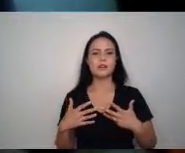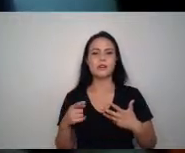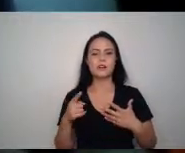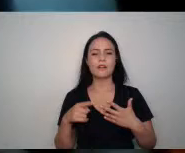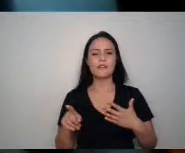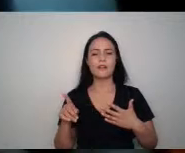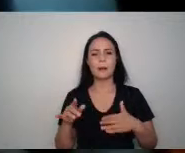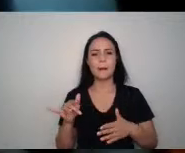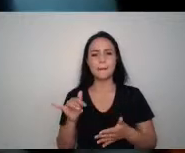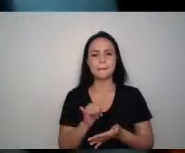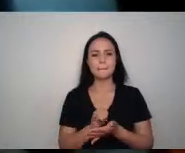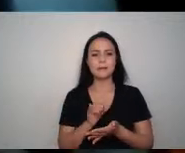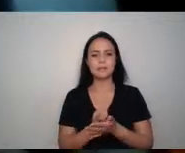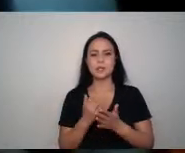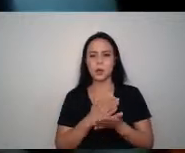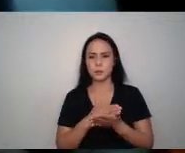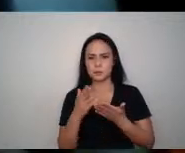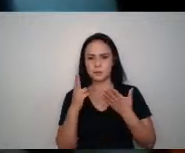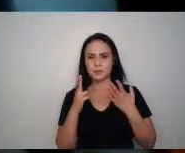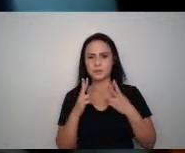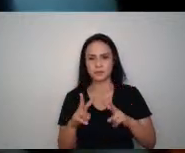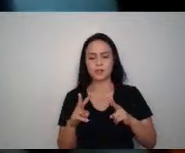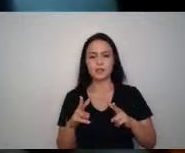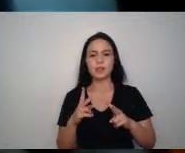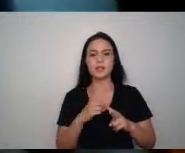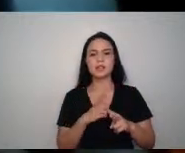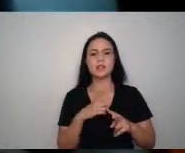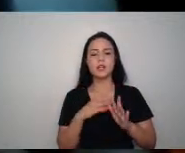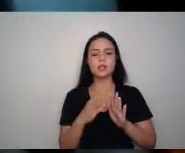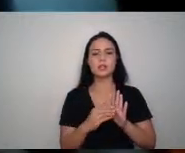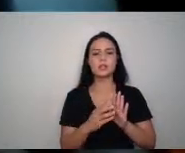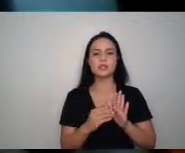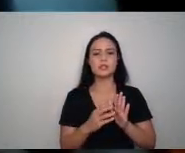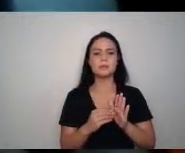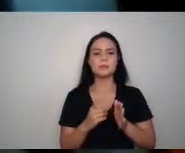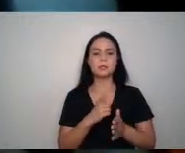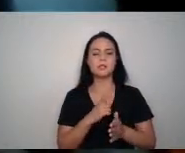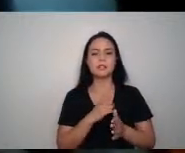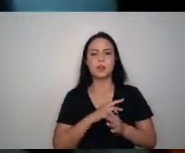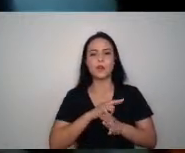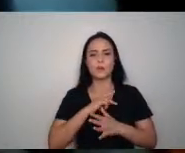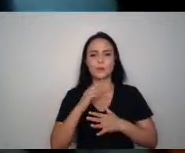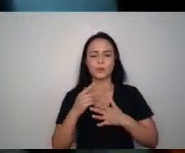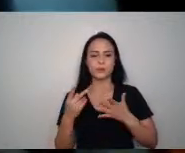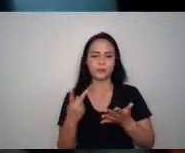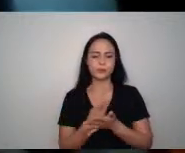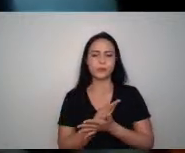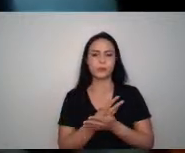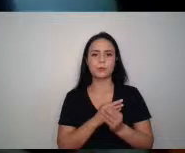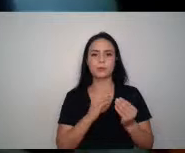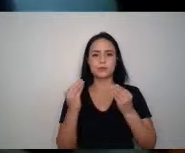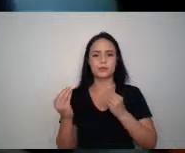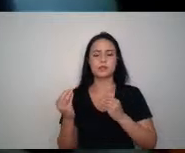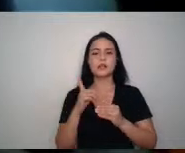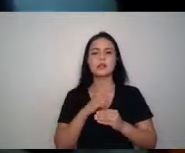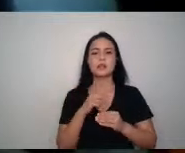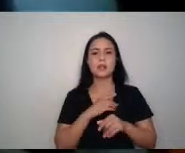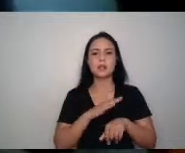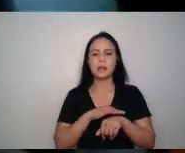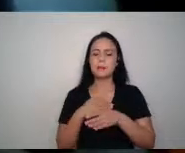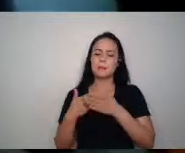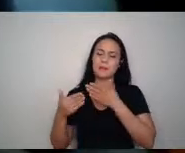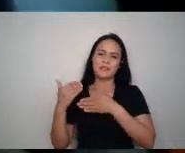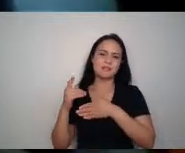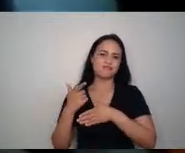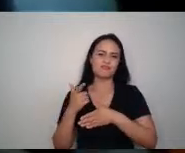few sanctions that can be applied. And definitely there are some sanctions are being put in place, but up to